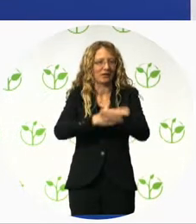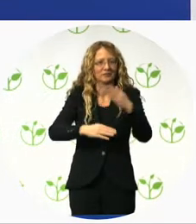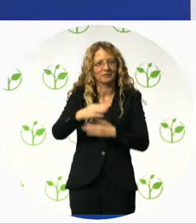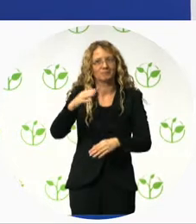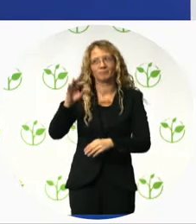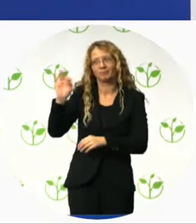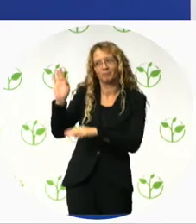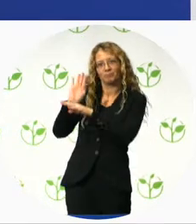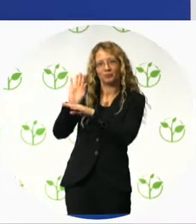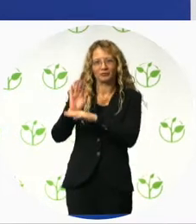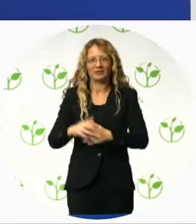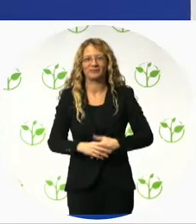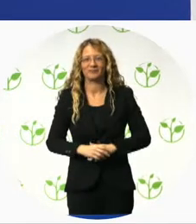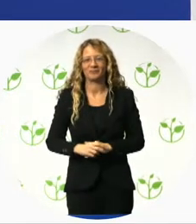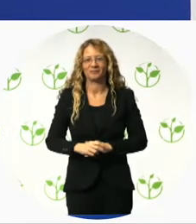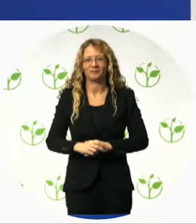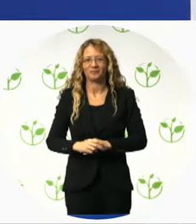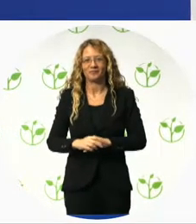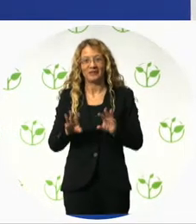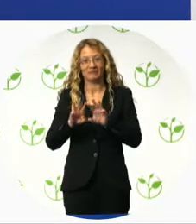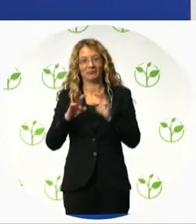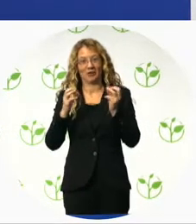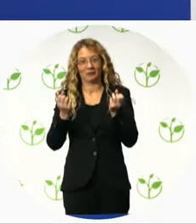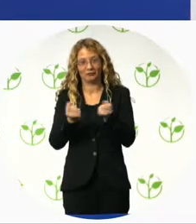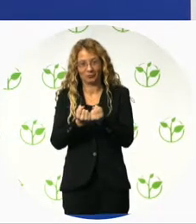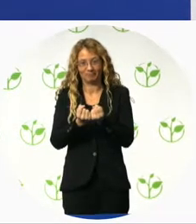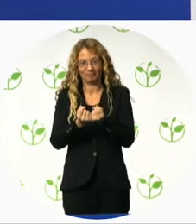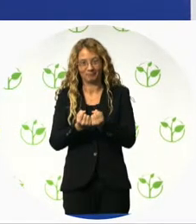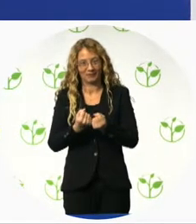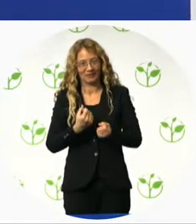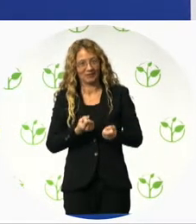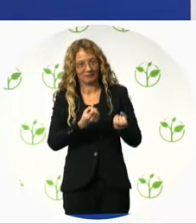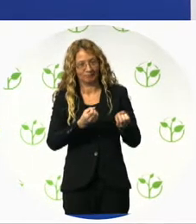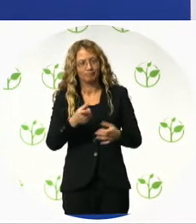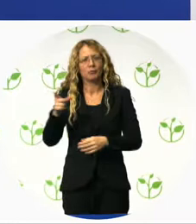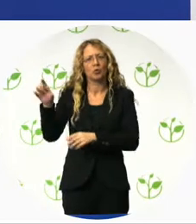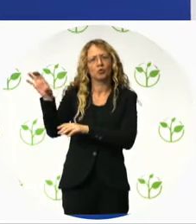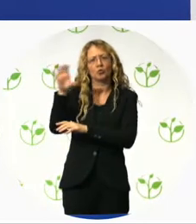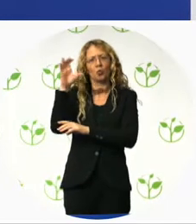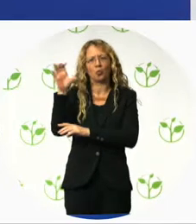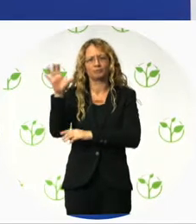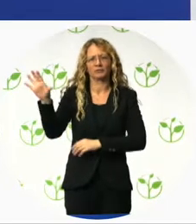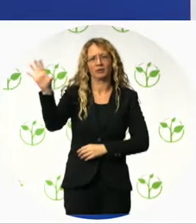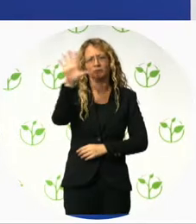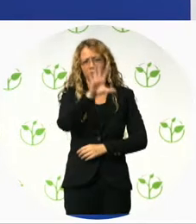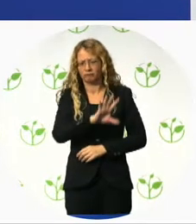that we make or display throughout the entire territory. This is part of a